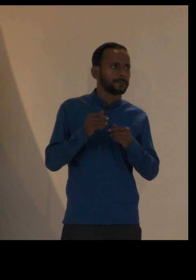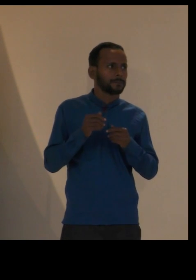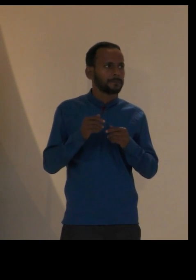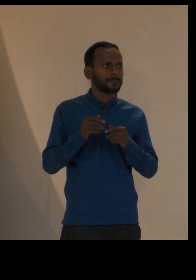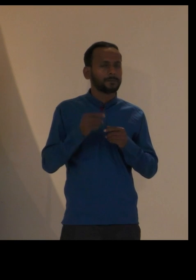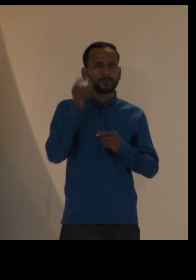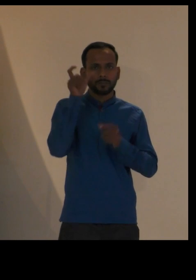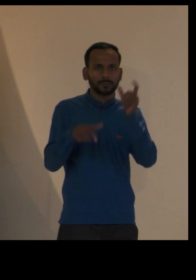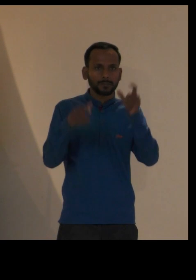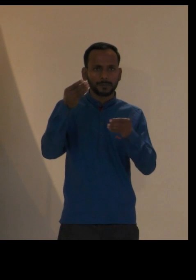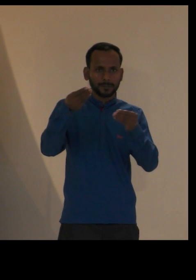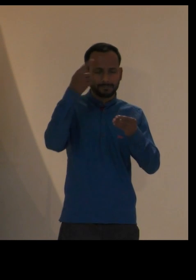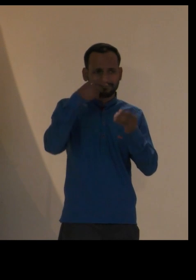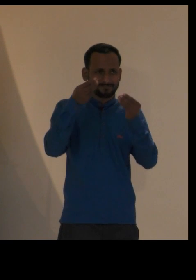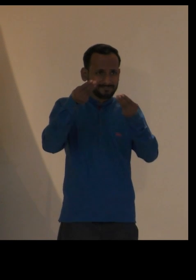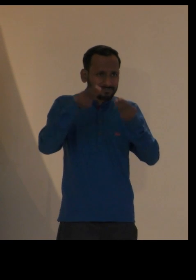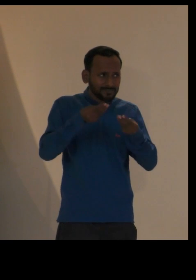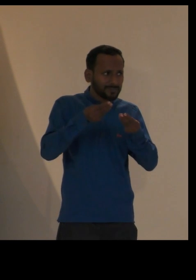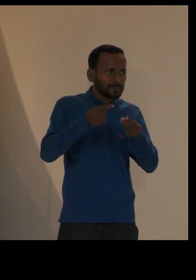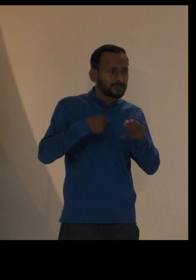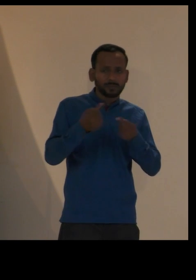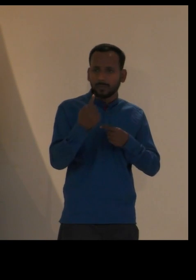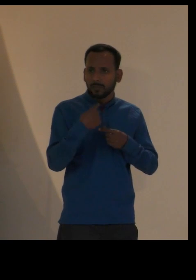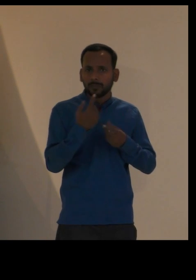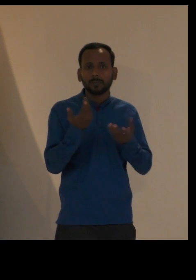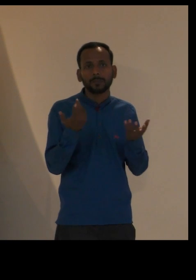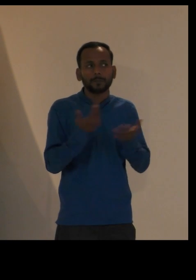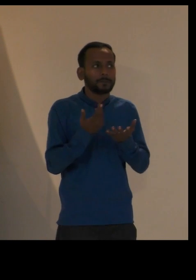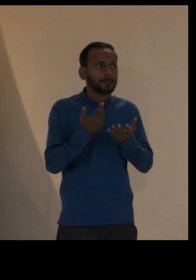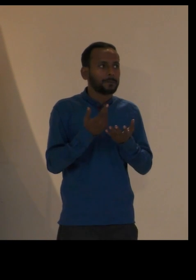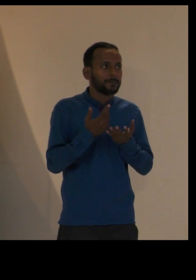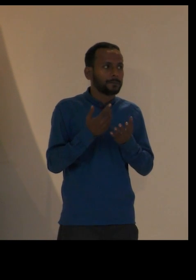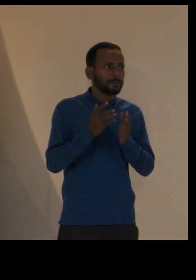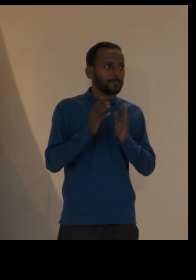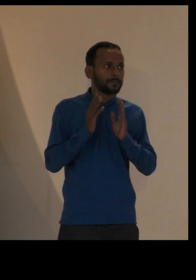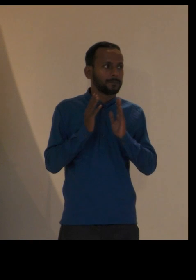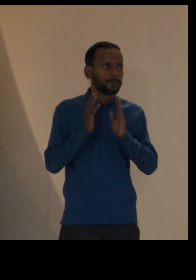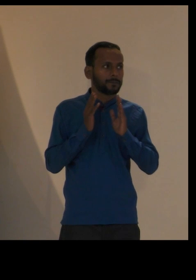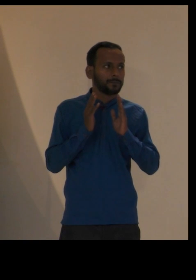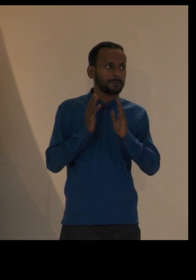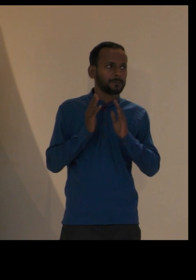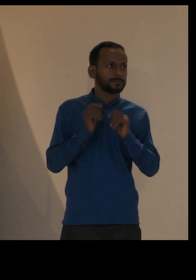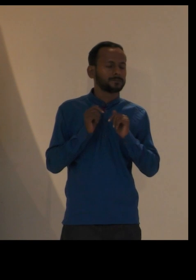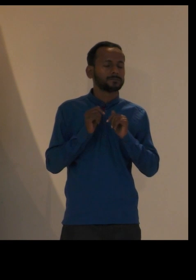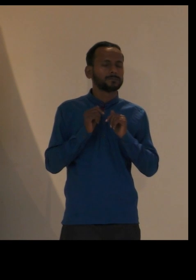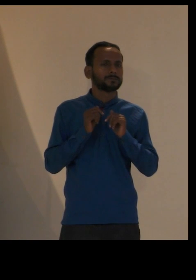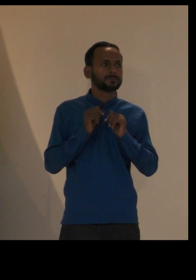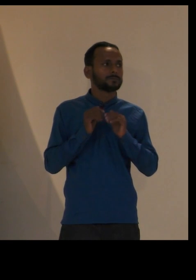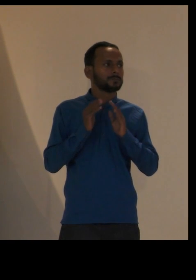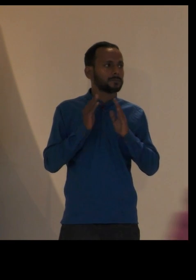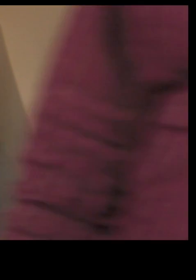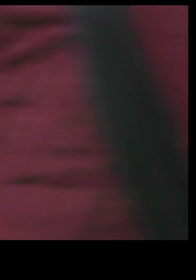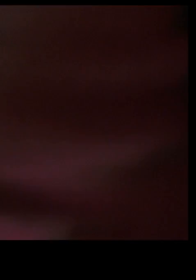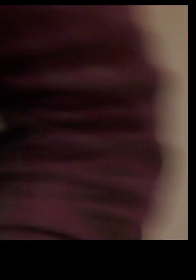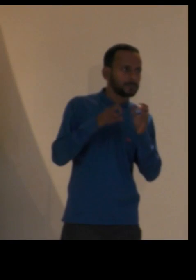for that one person who's going to come later. And to me, that is actually the most important work of archiving,